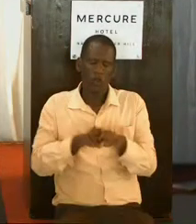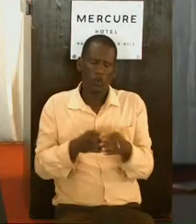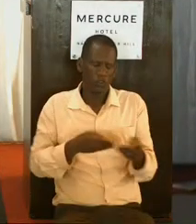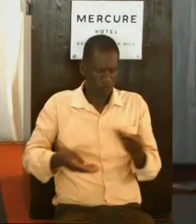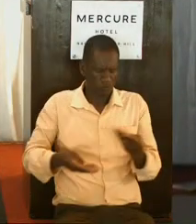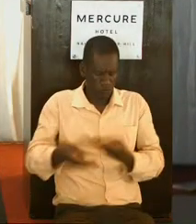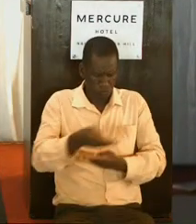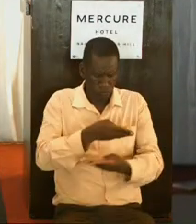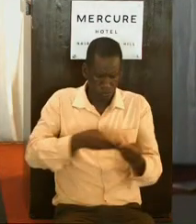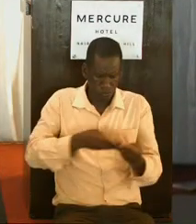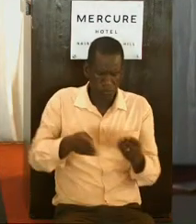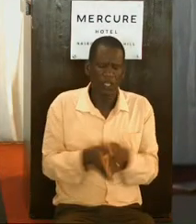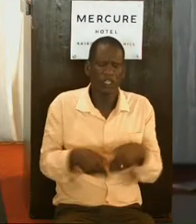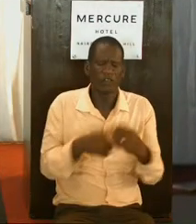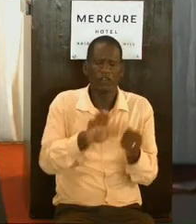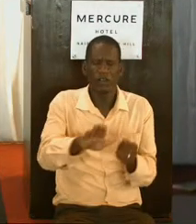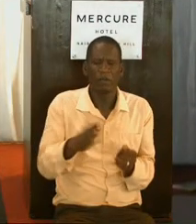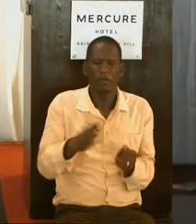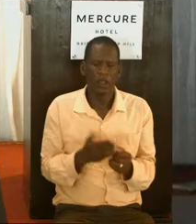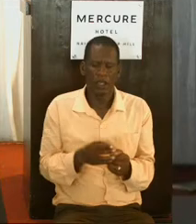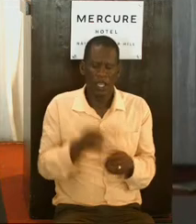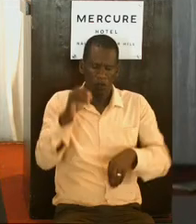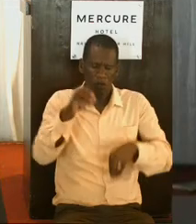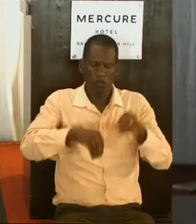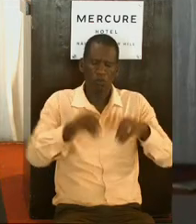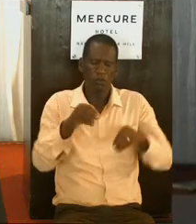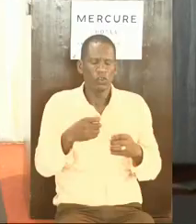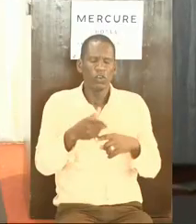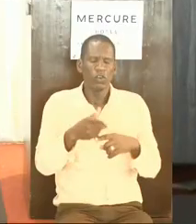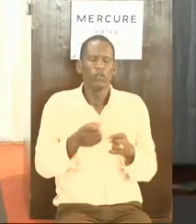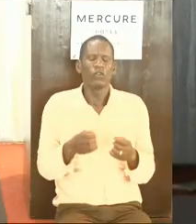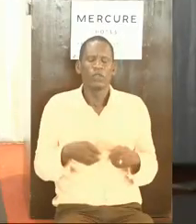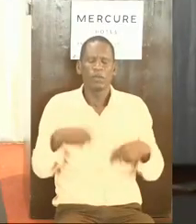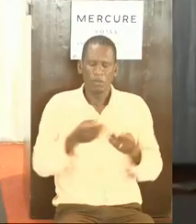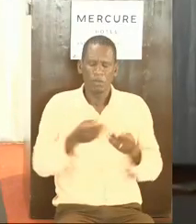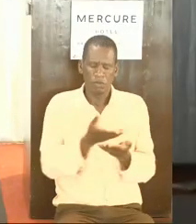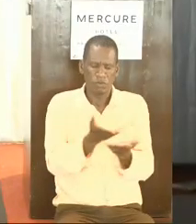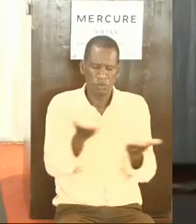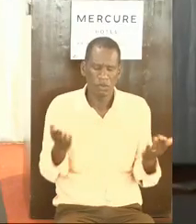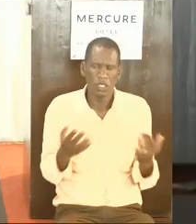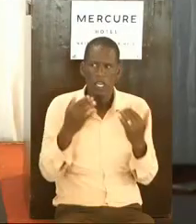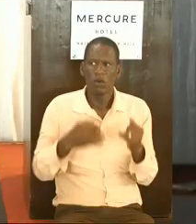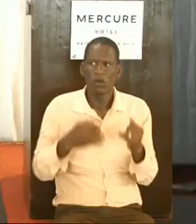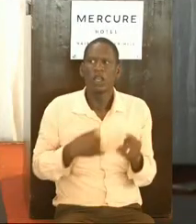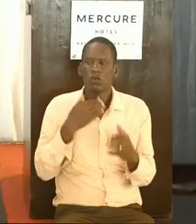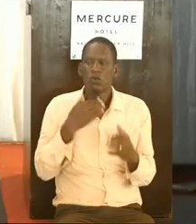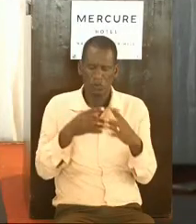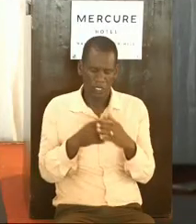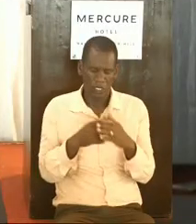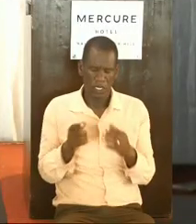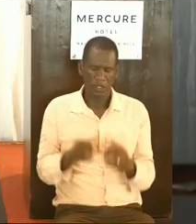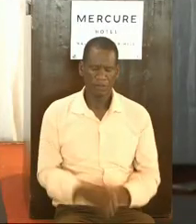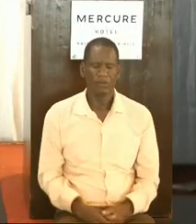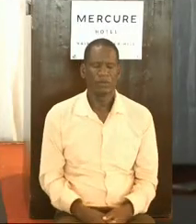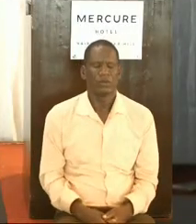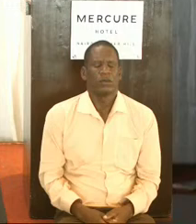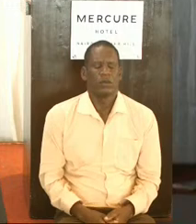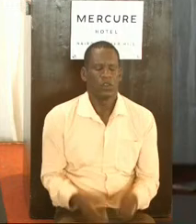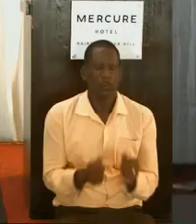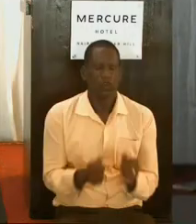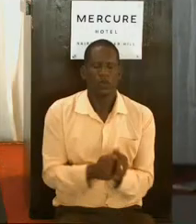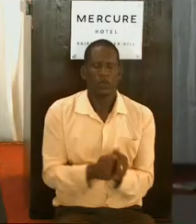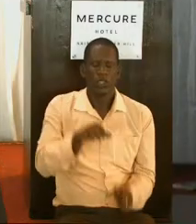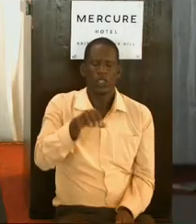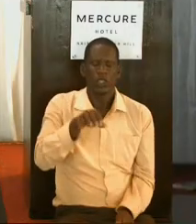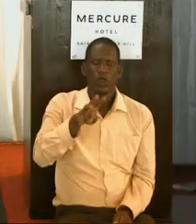interrogate and give feedback and input from from the audience and I want to start with Mr